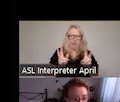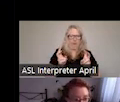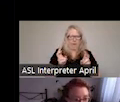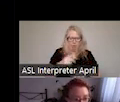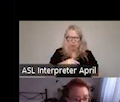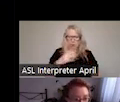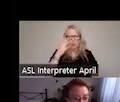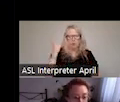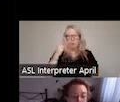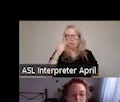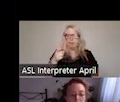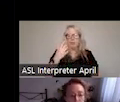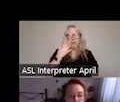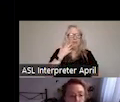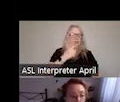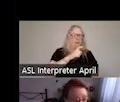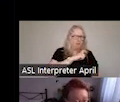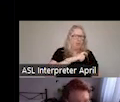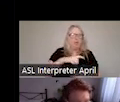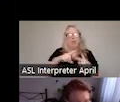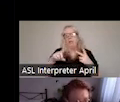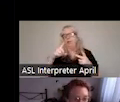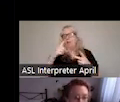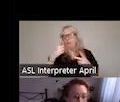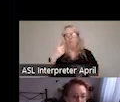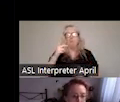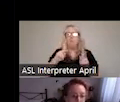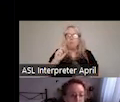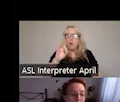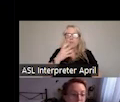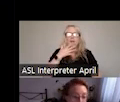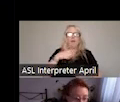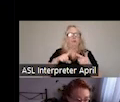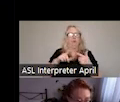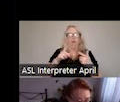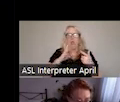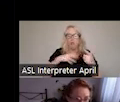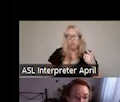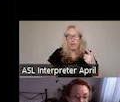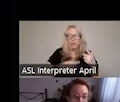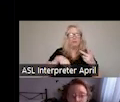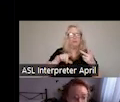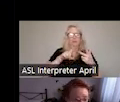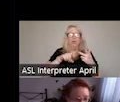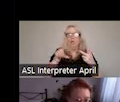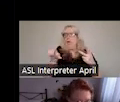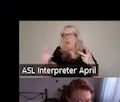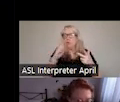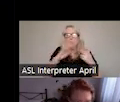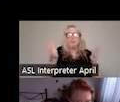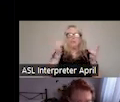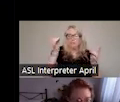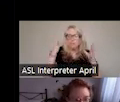Black, Indigenous, people of color, trans individuals may be at greater risk of a violent or